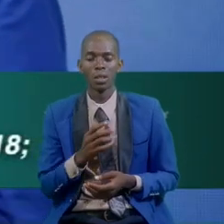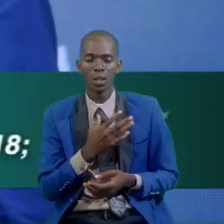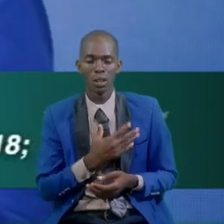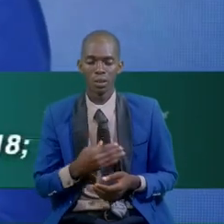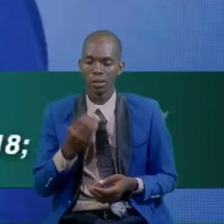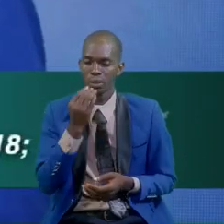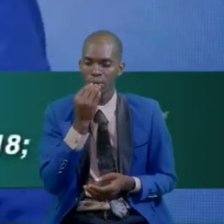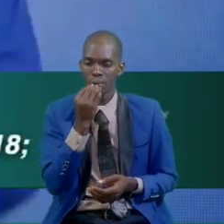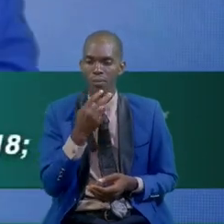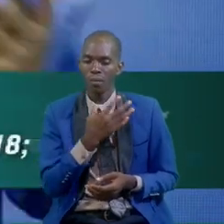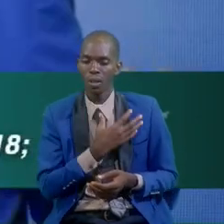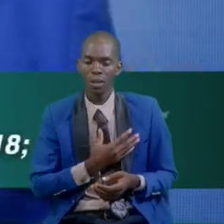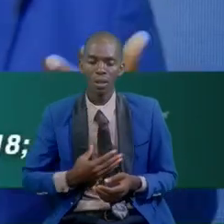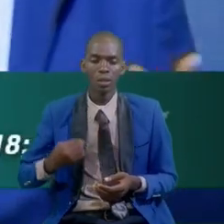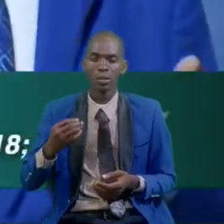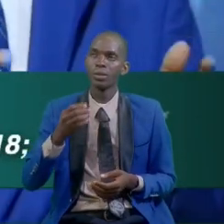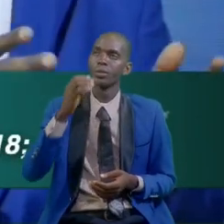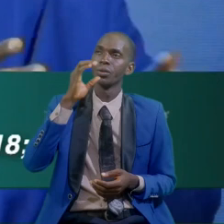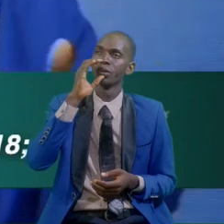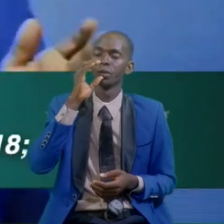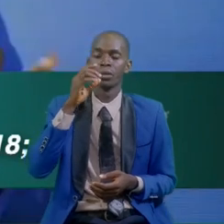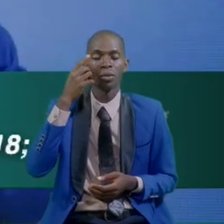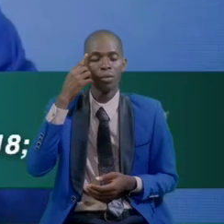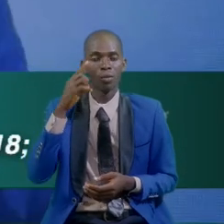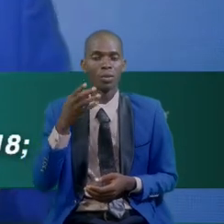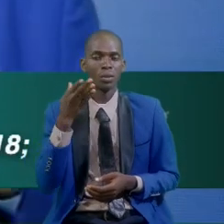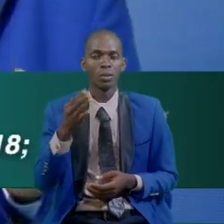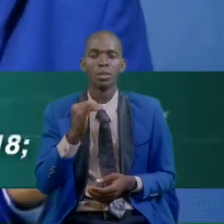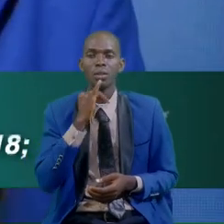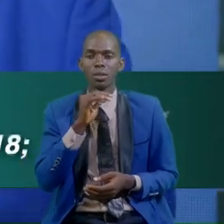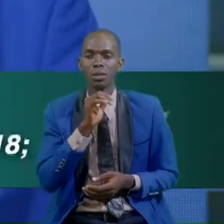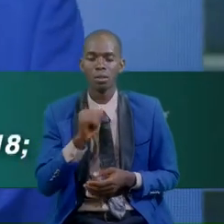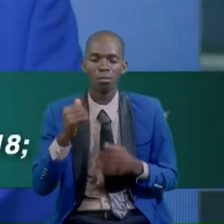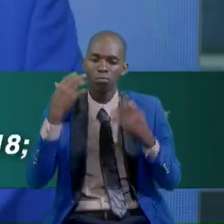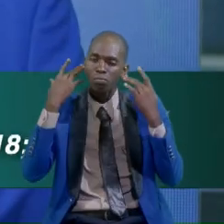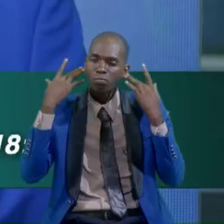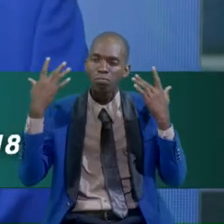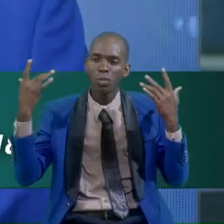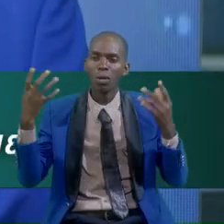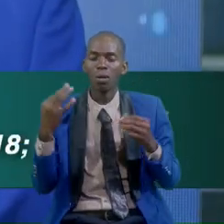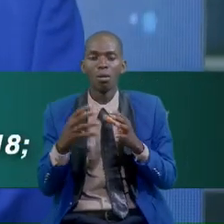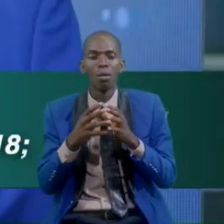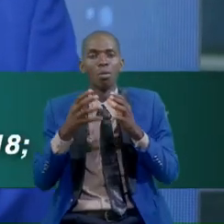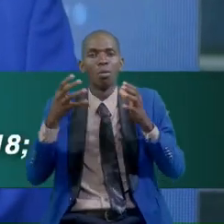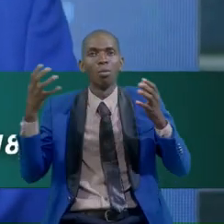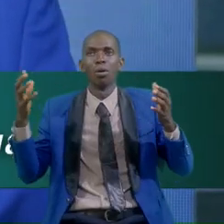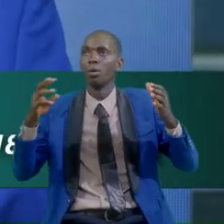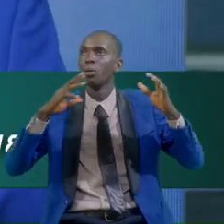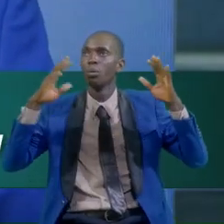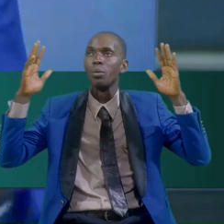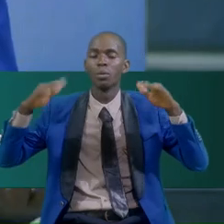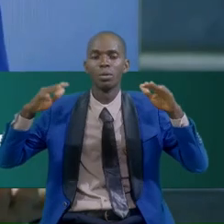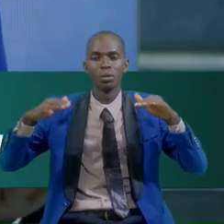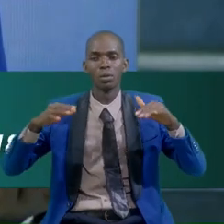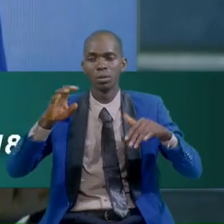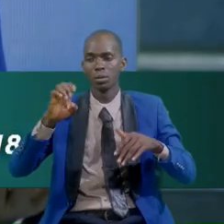and drink, for there is a sound of abundance of rain." Elijah,